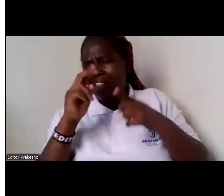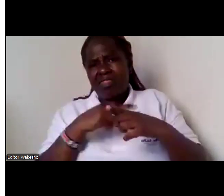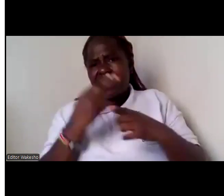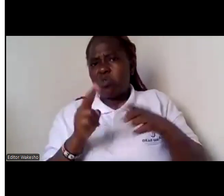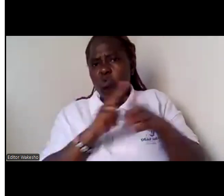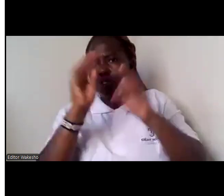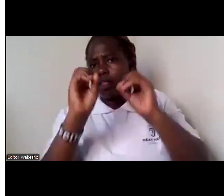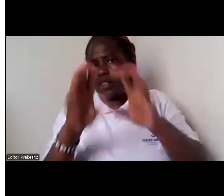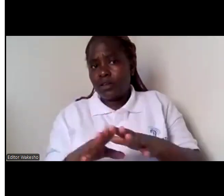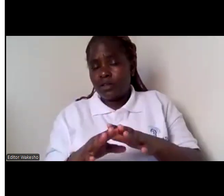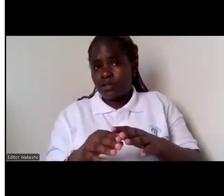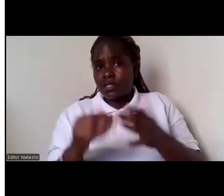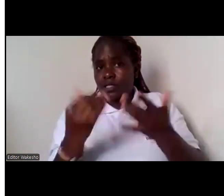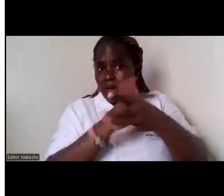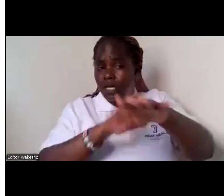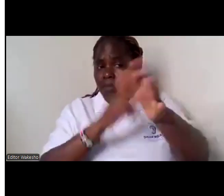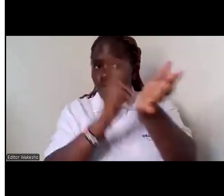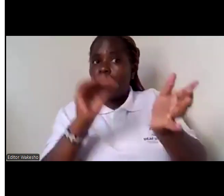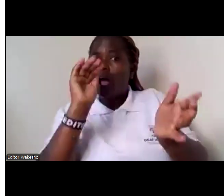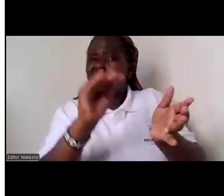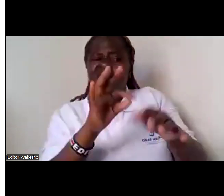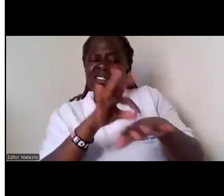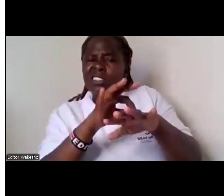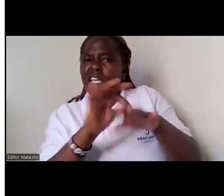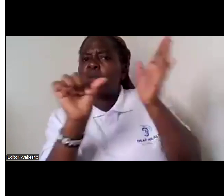do you have any skin problems or skin allergies?